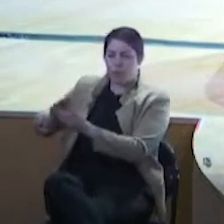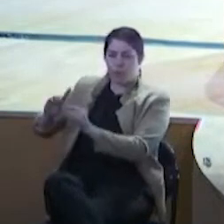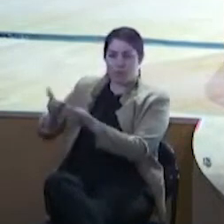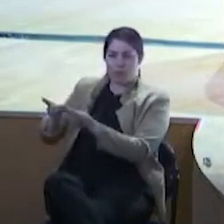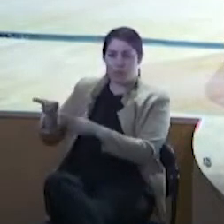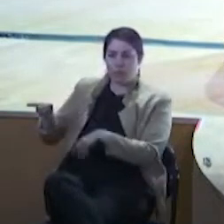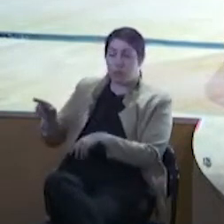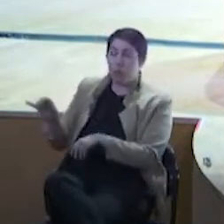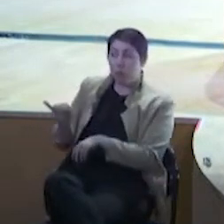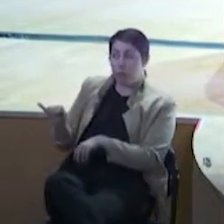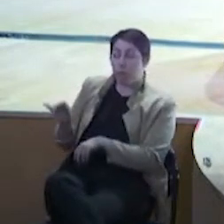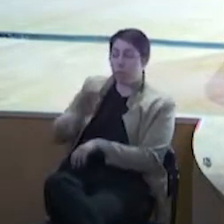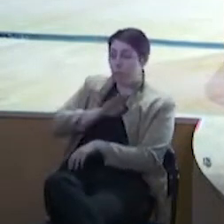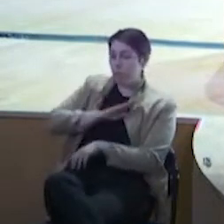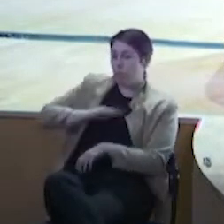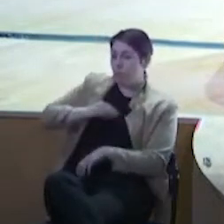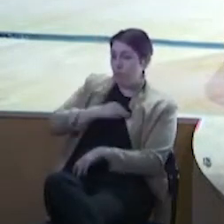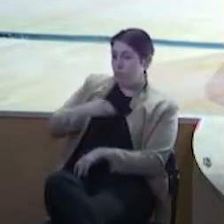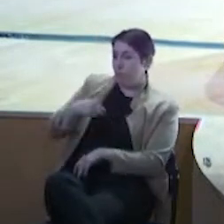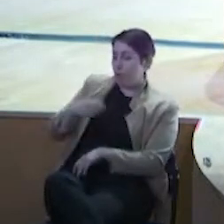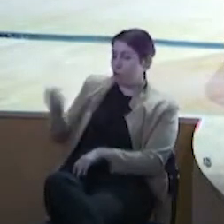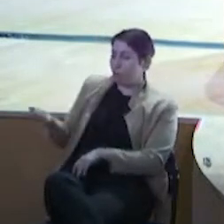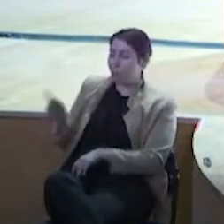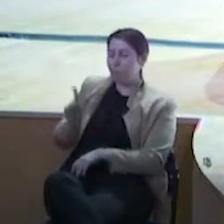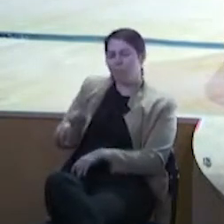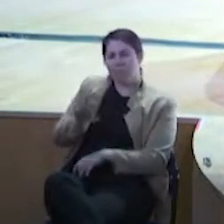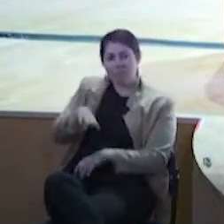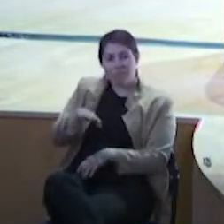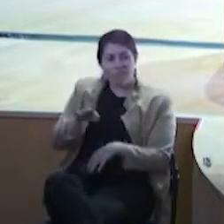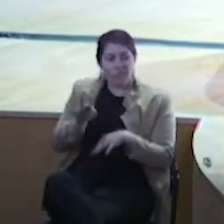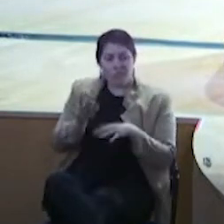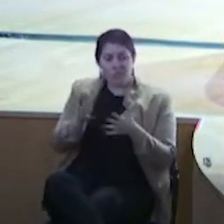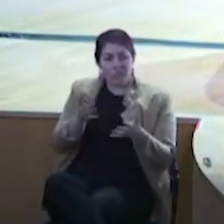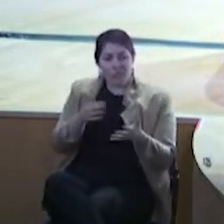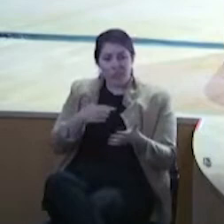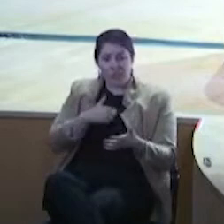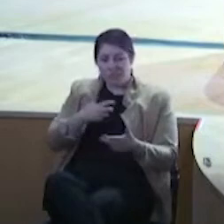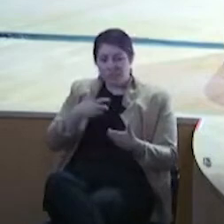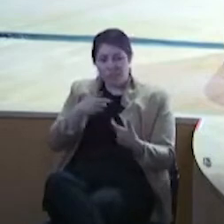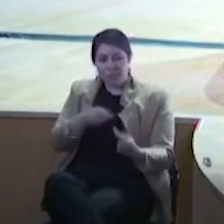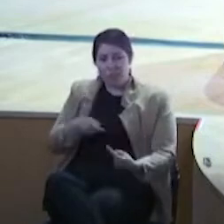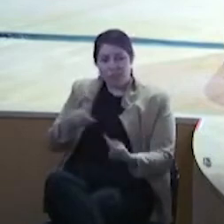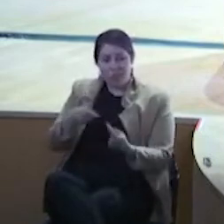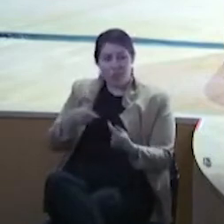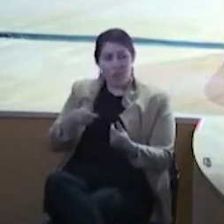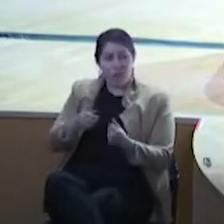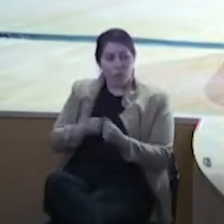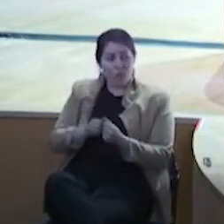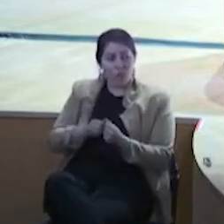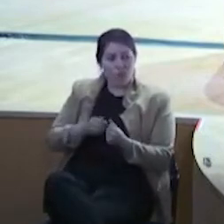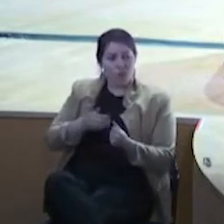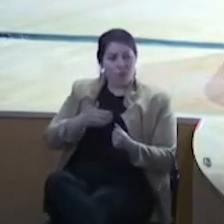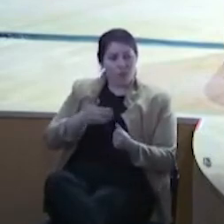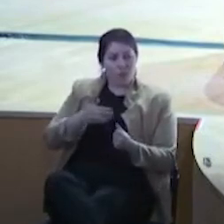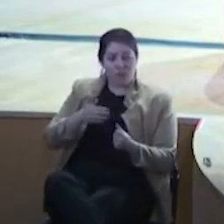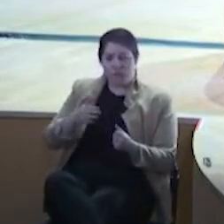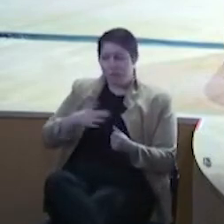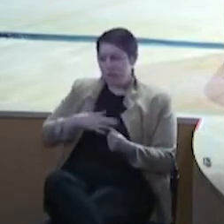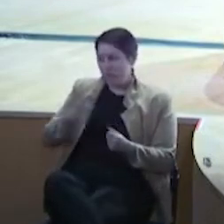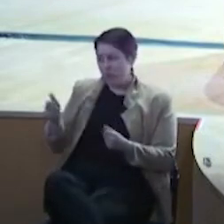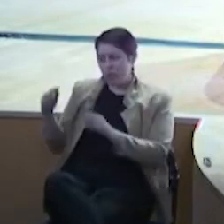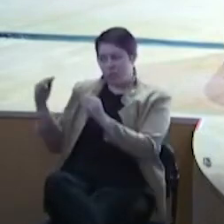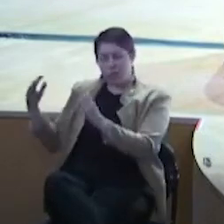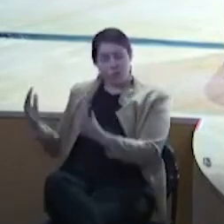member. She was having some difficulties with her grades and teachers, and you